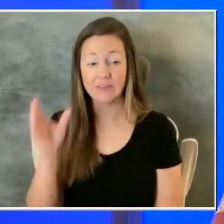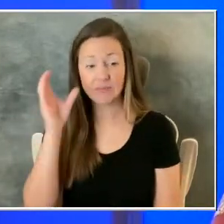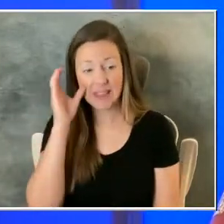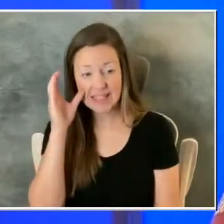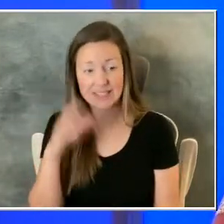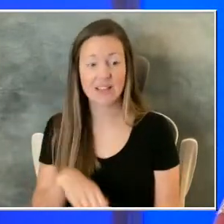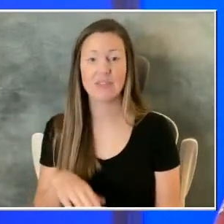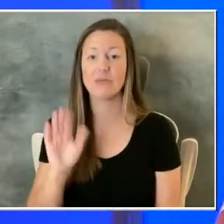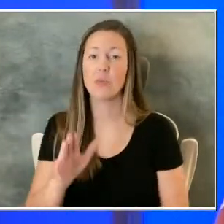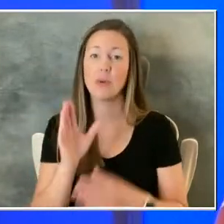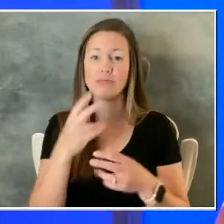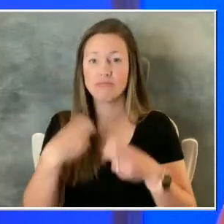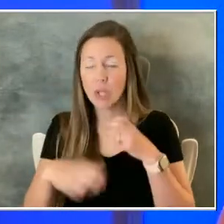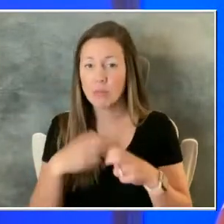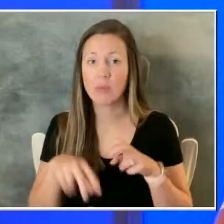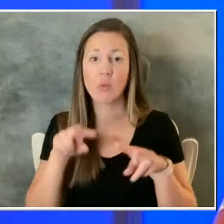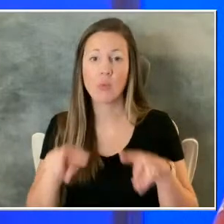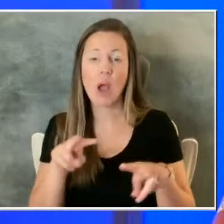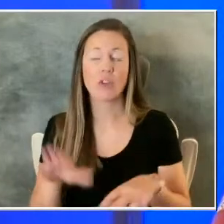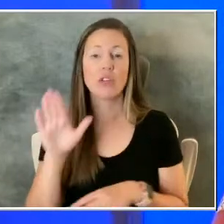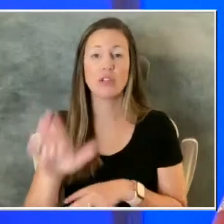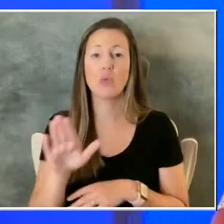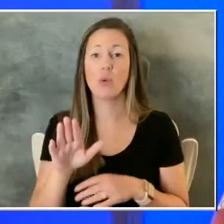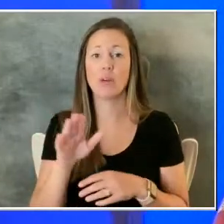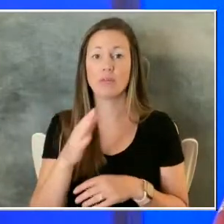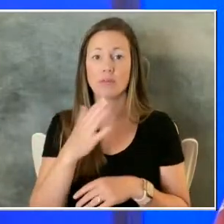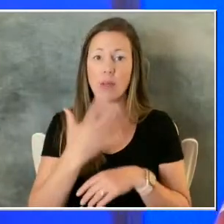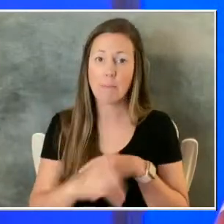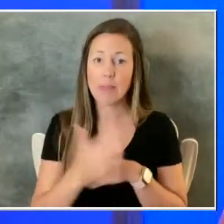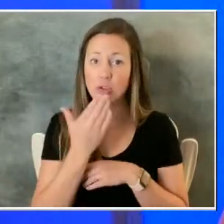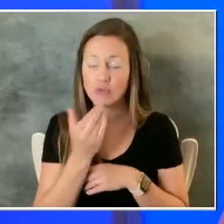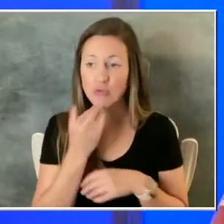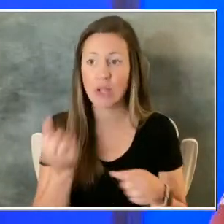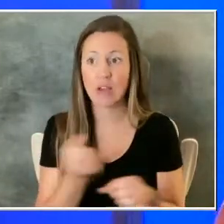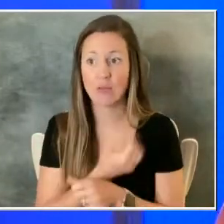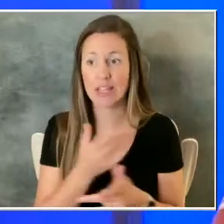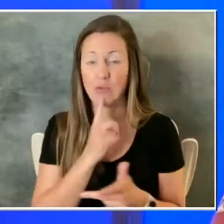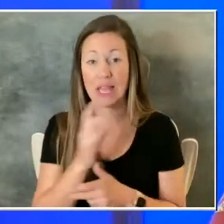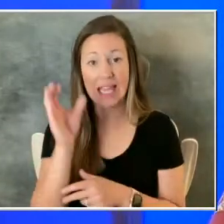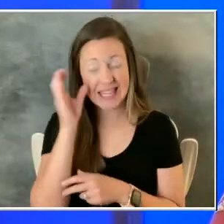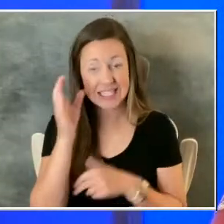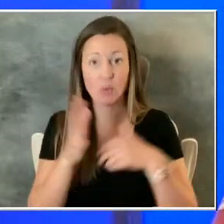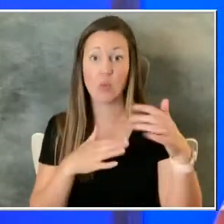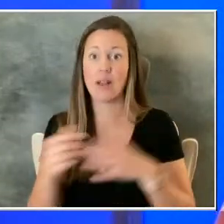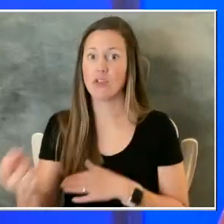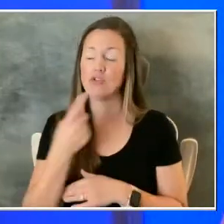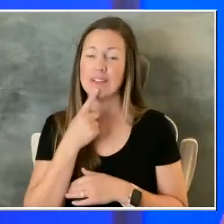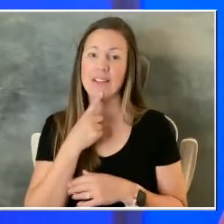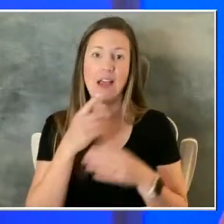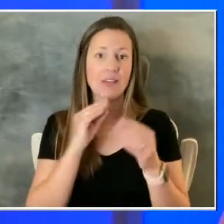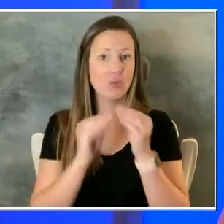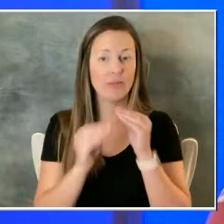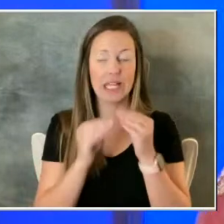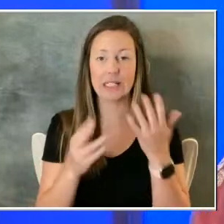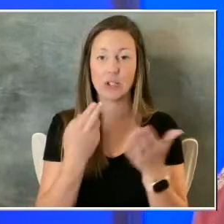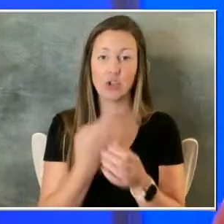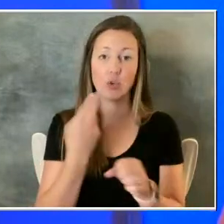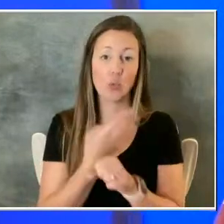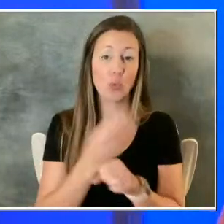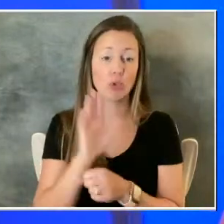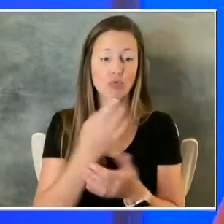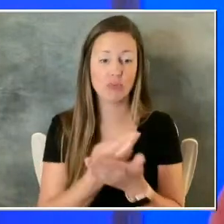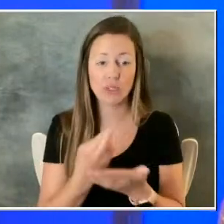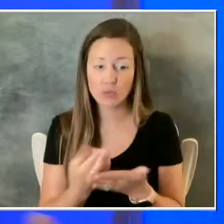what your glucose is doing, listen to what they say to correct it. Utilize your resources, which I'm so blessed to have,